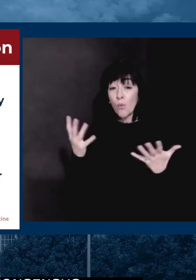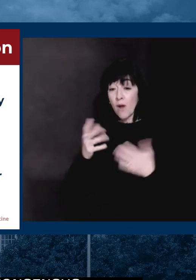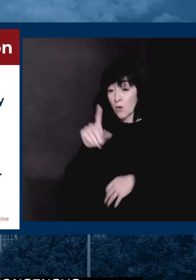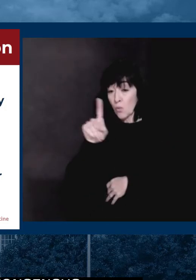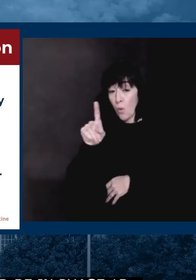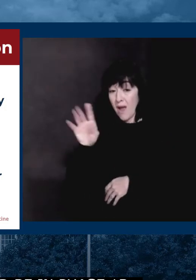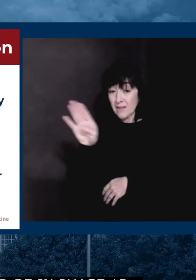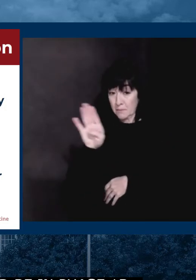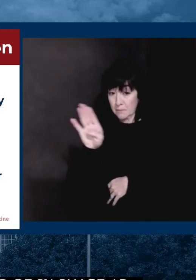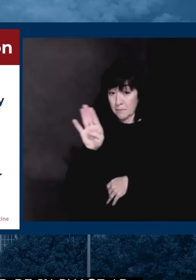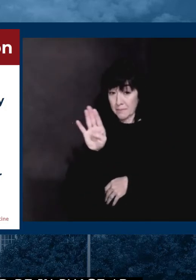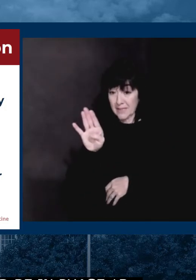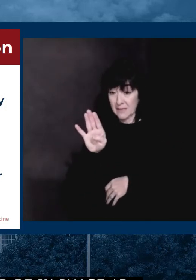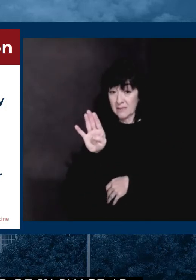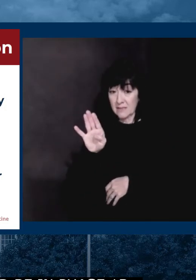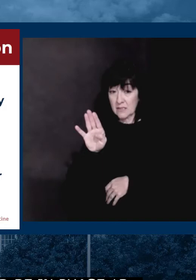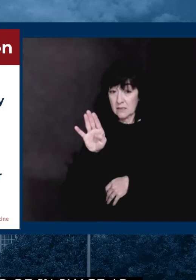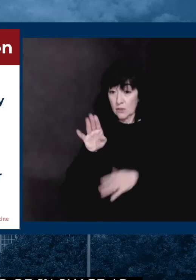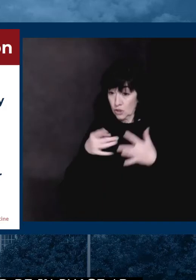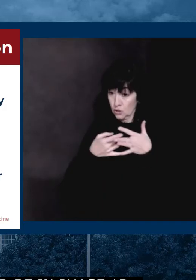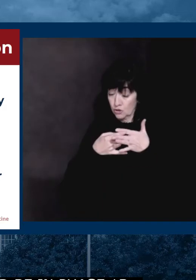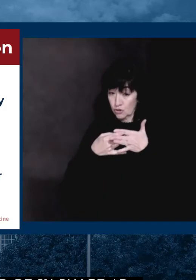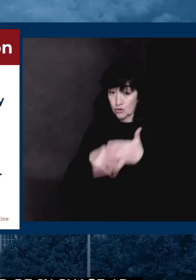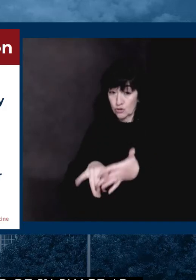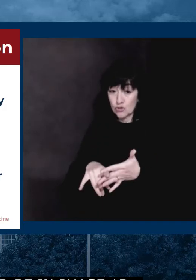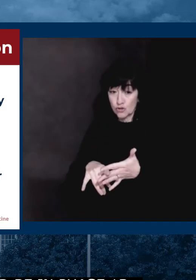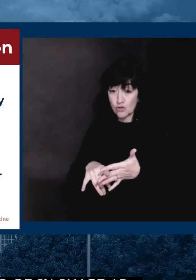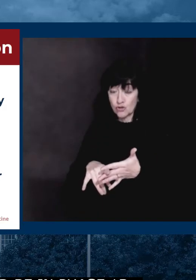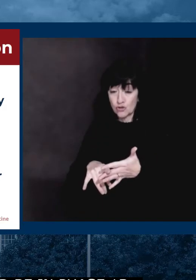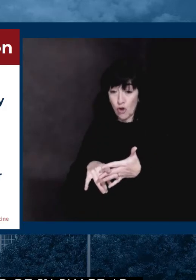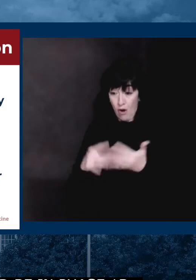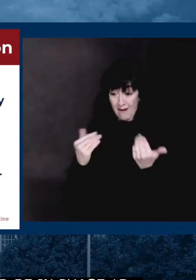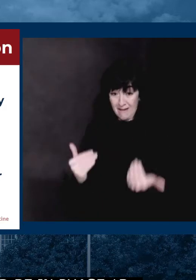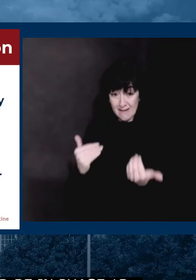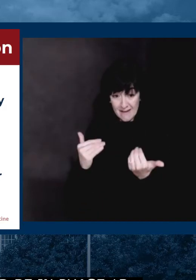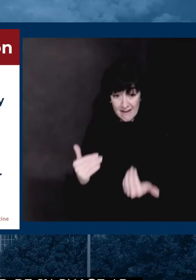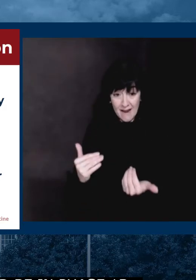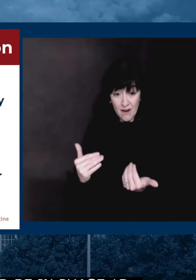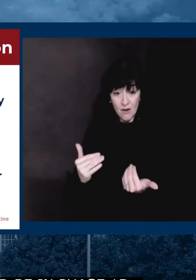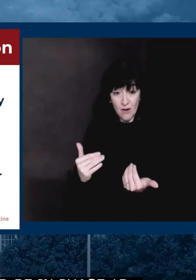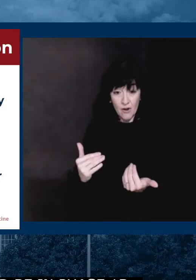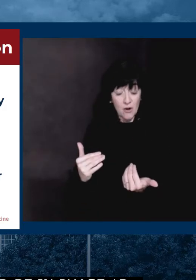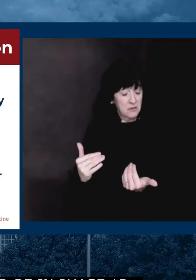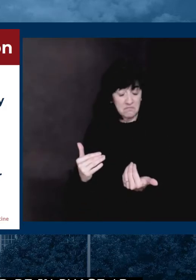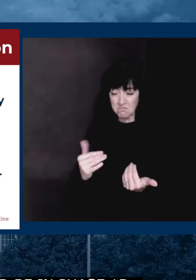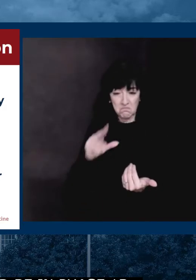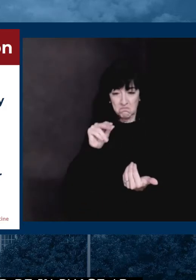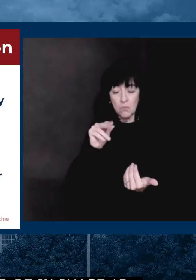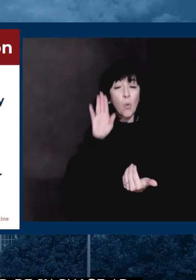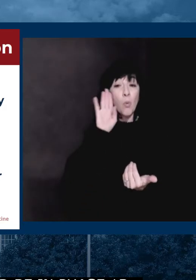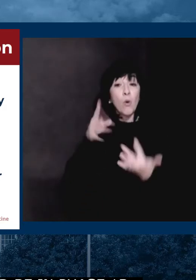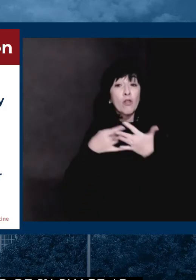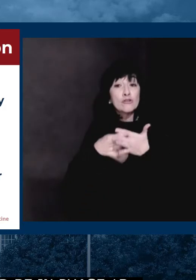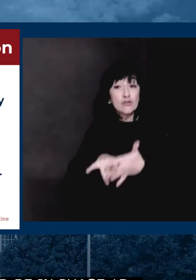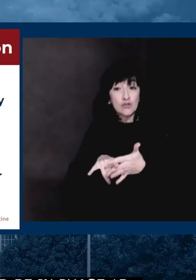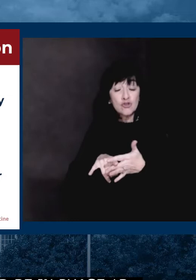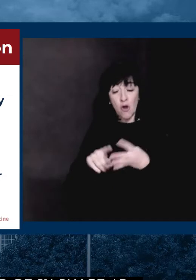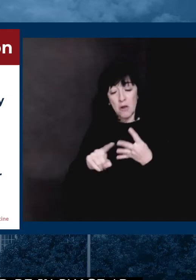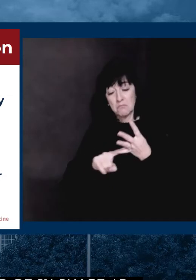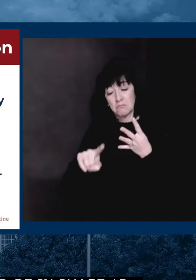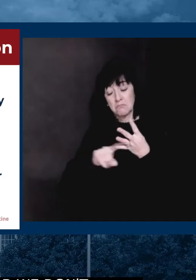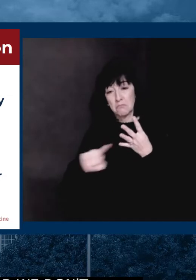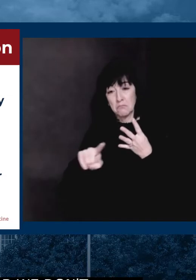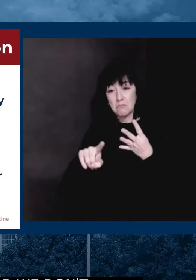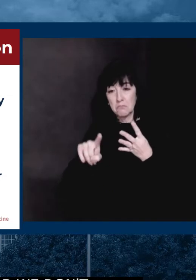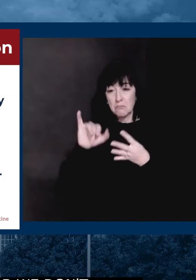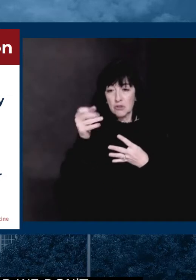to start until towards the mid or end of January. Nonetheless,